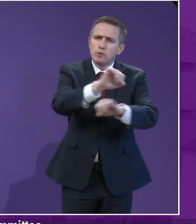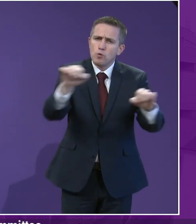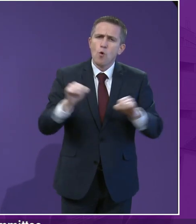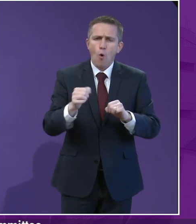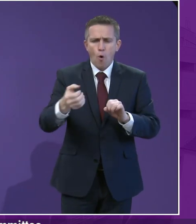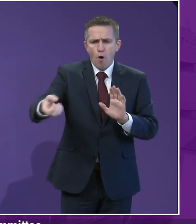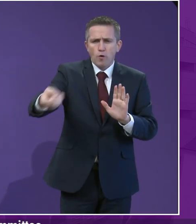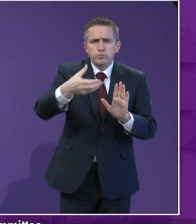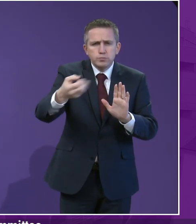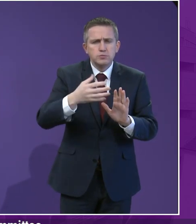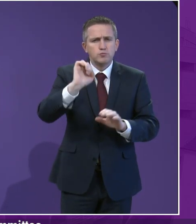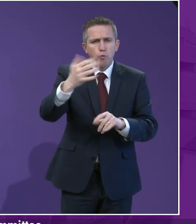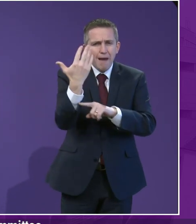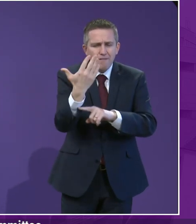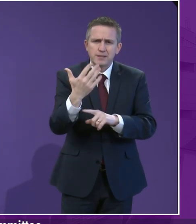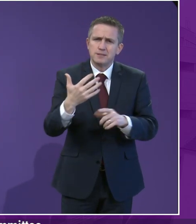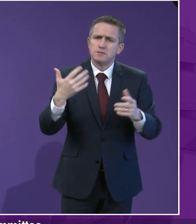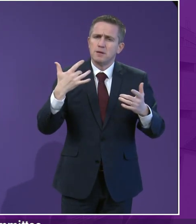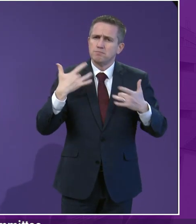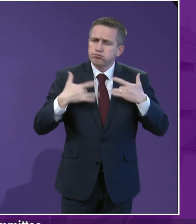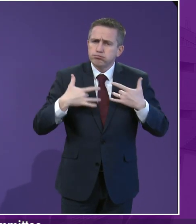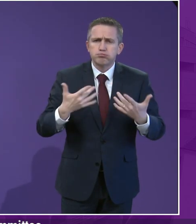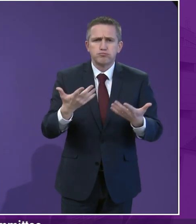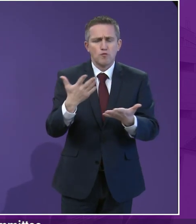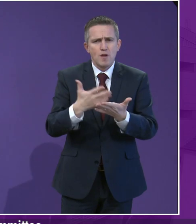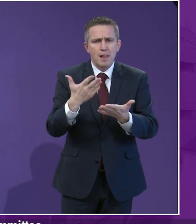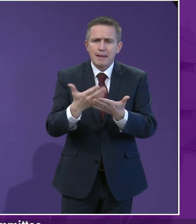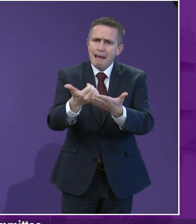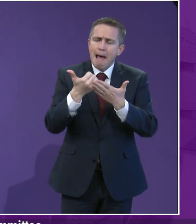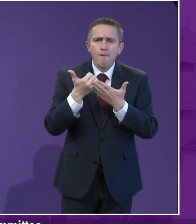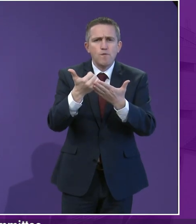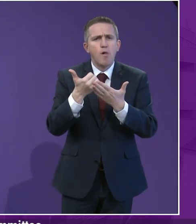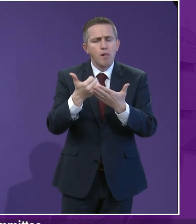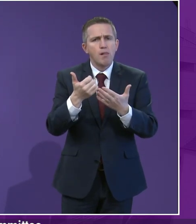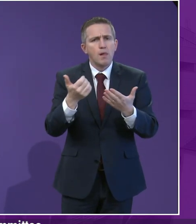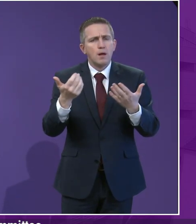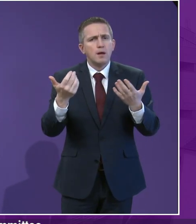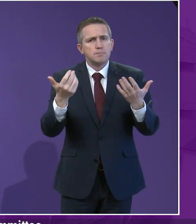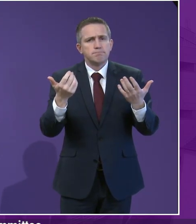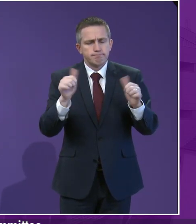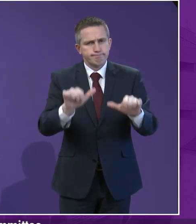access DSA. And there doesn't seem to be any clear policy rationale as to why that's the case.